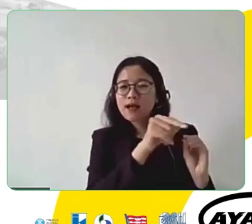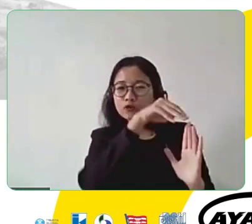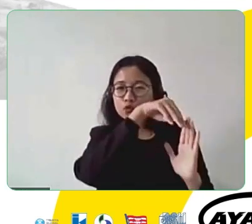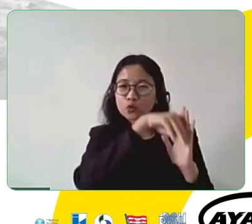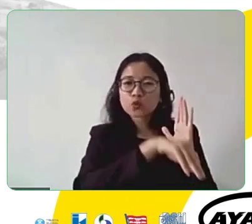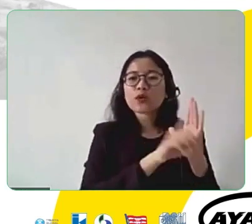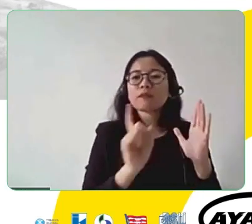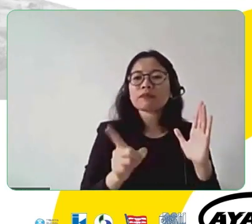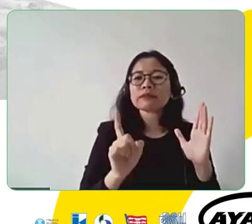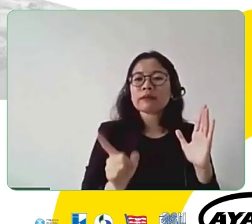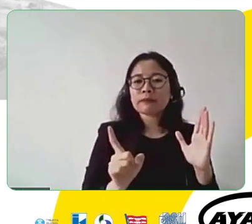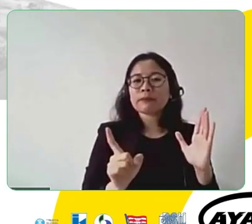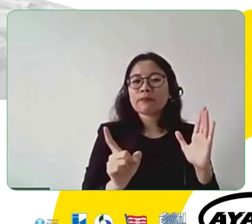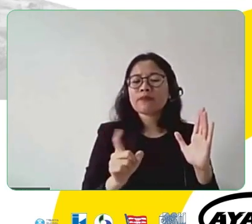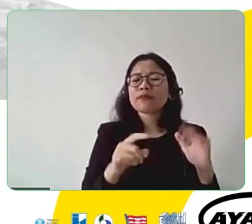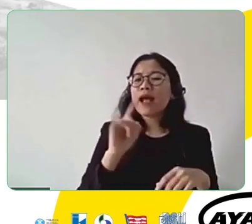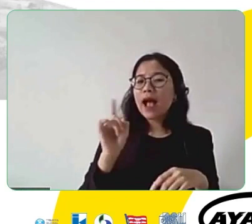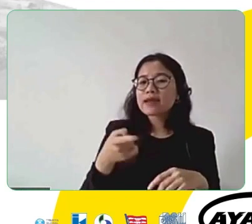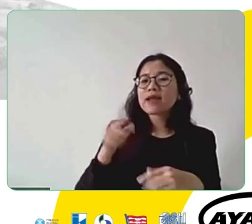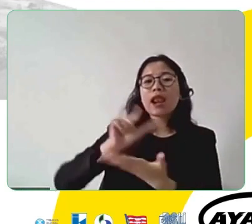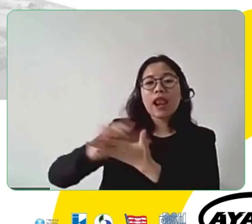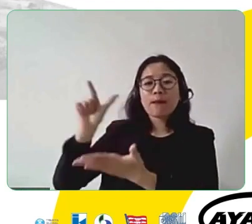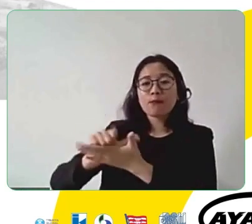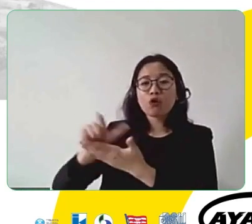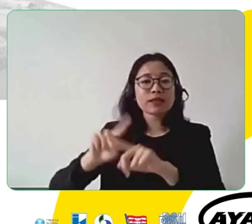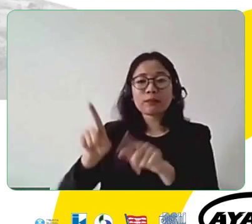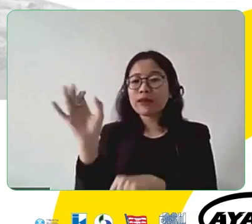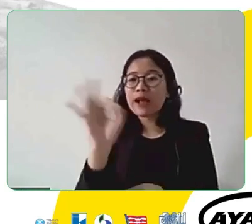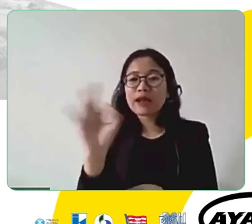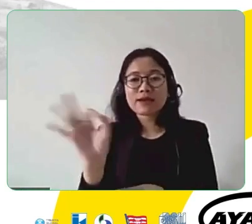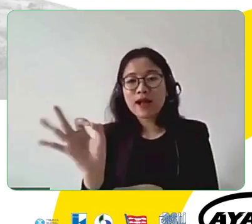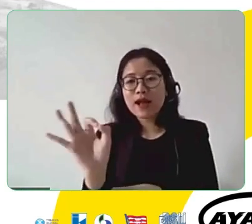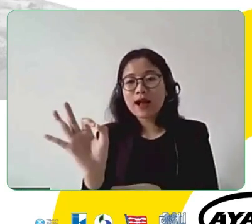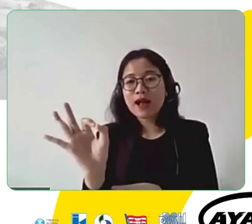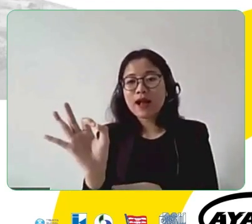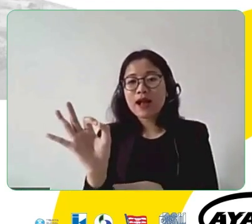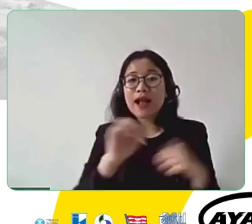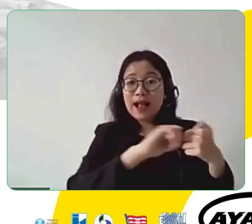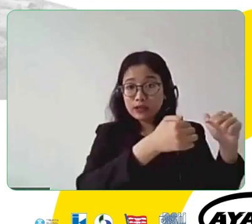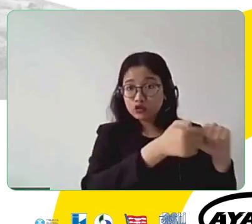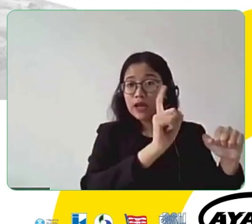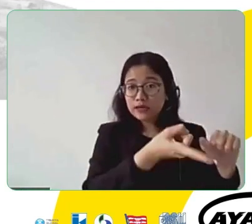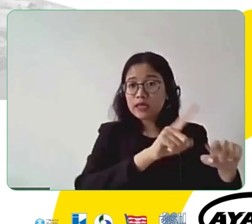reported. But when we can see the report from the Ministry of Health,